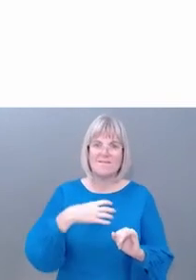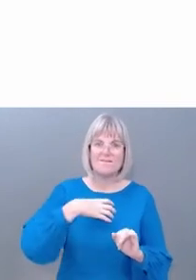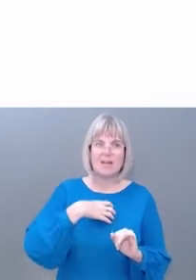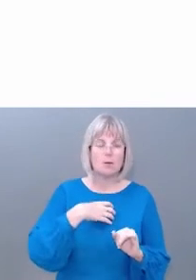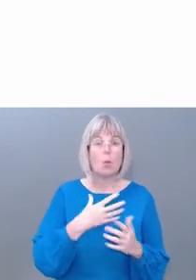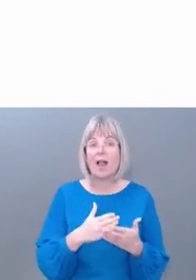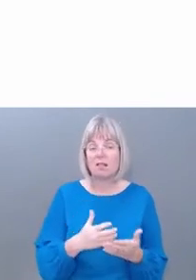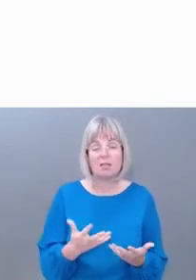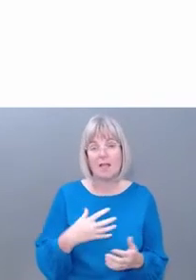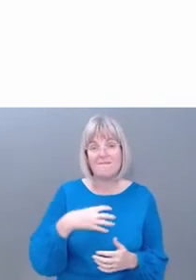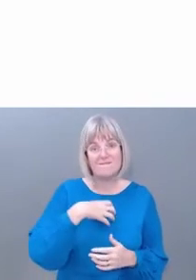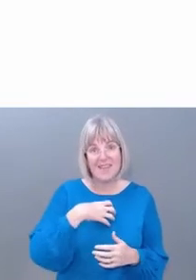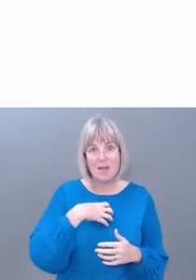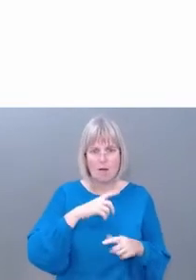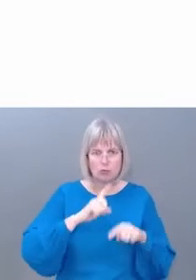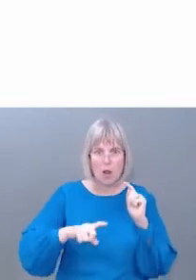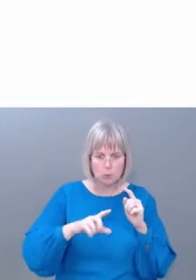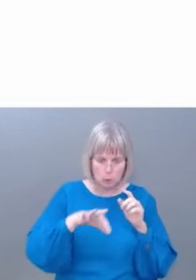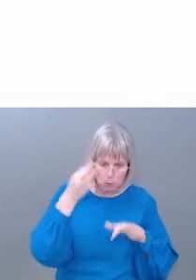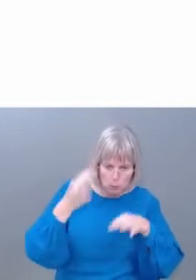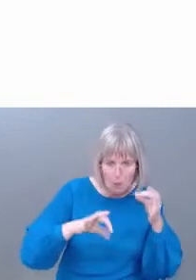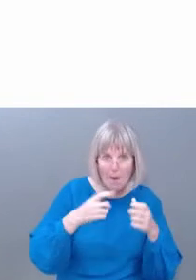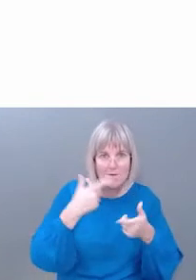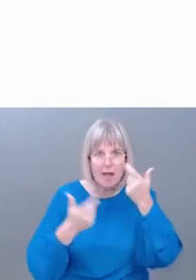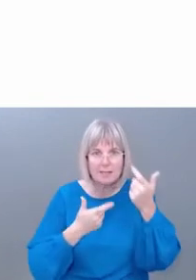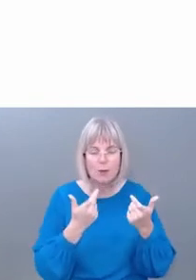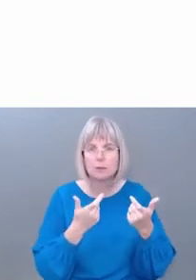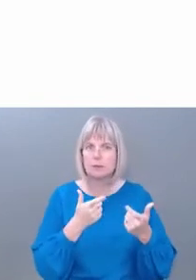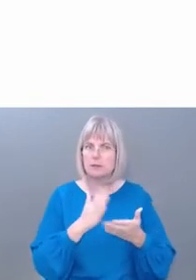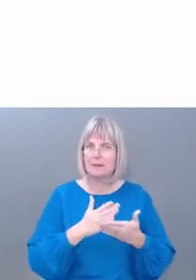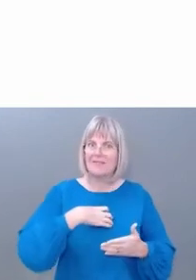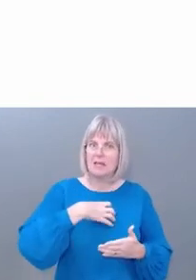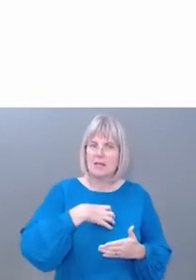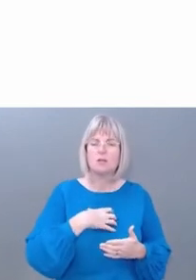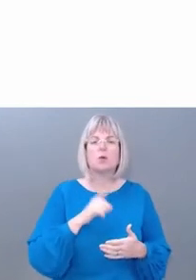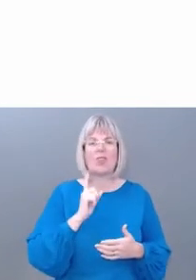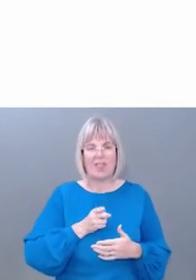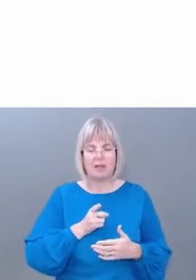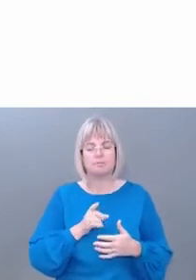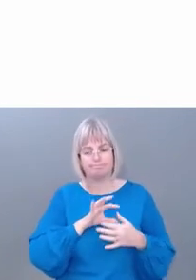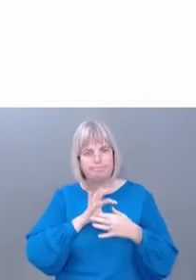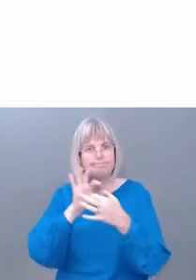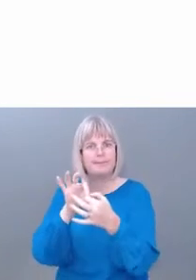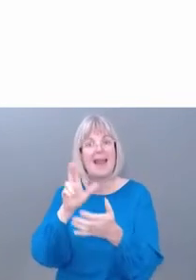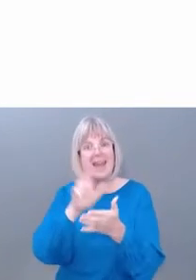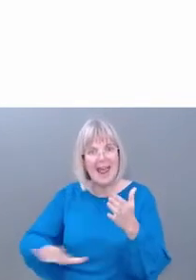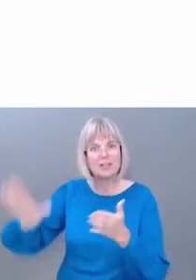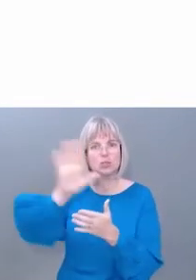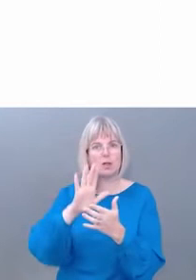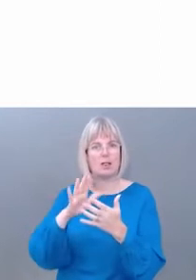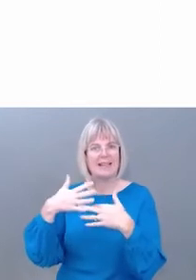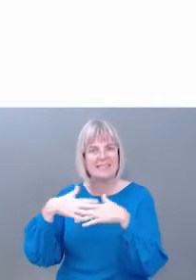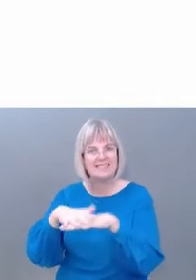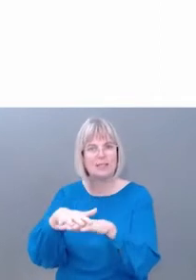it. And it was at that point that Leeds made contact with the National Synergy Collaborative Centre, who are funded by the Lankelly Chase